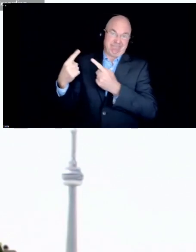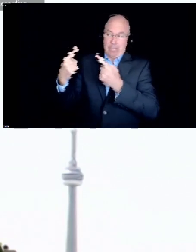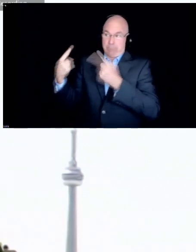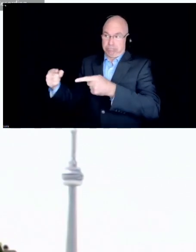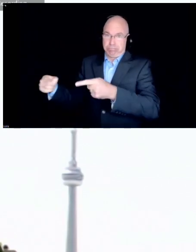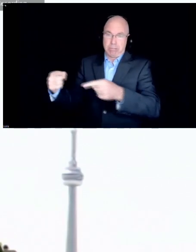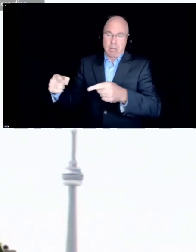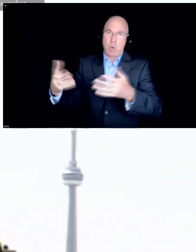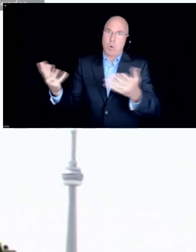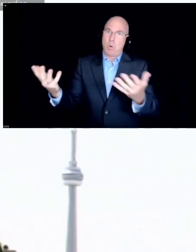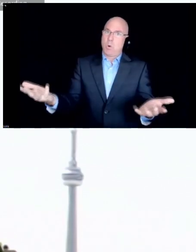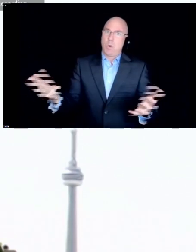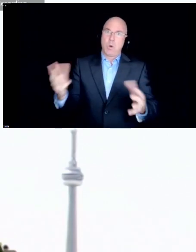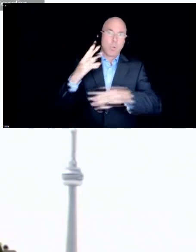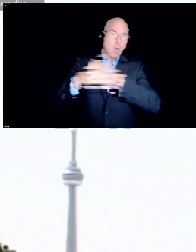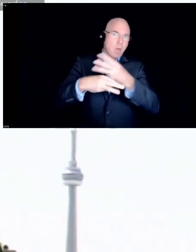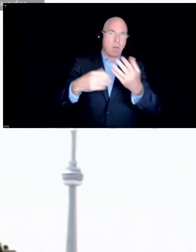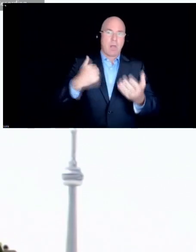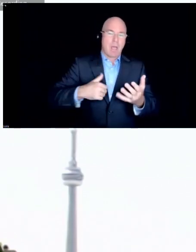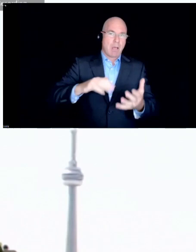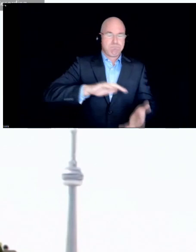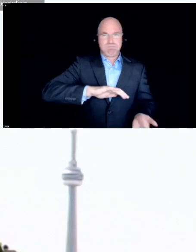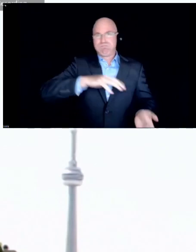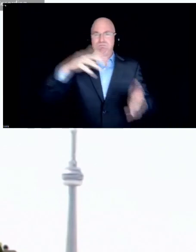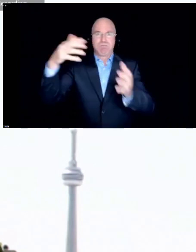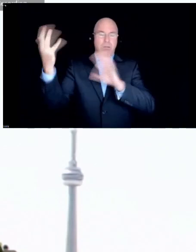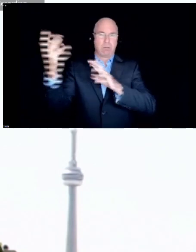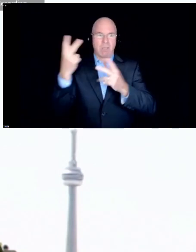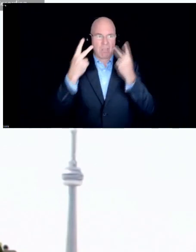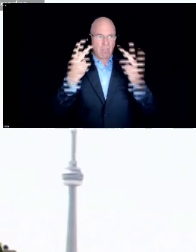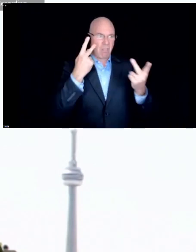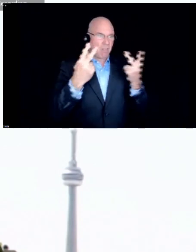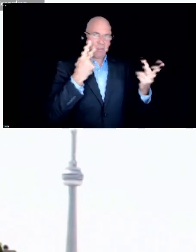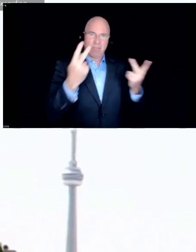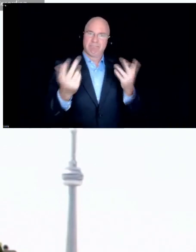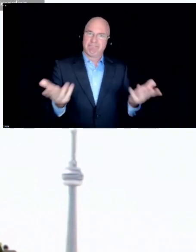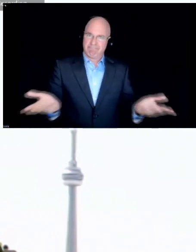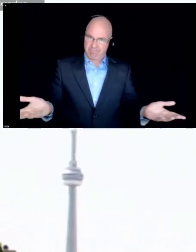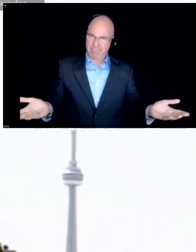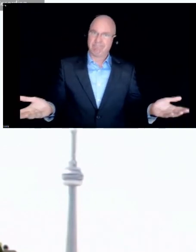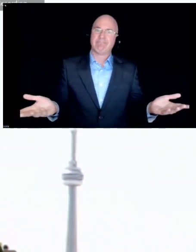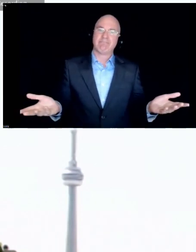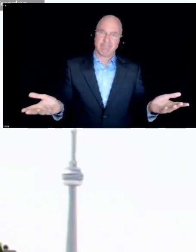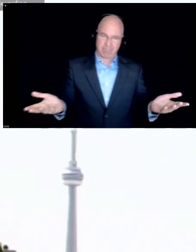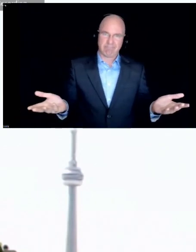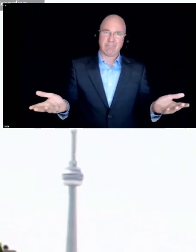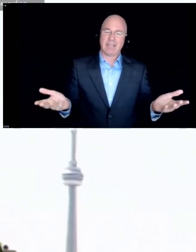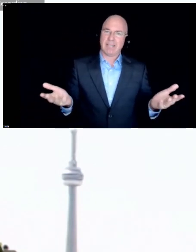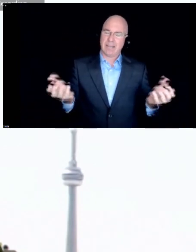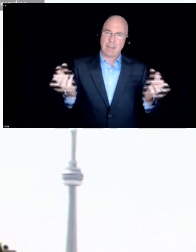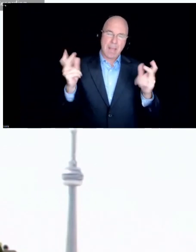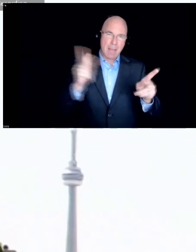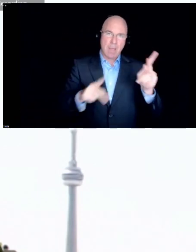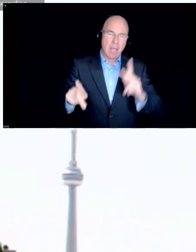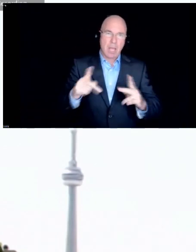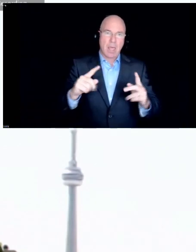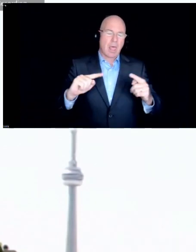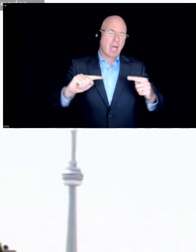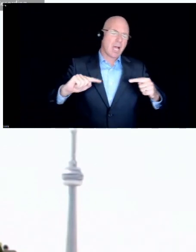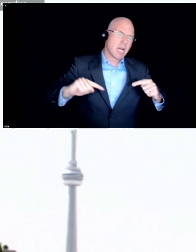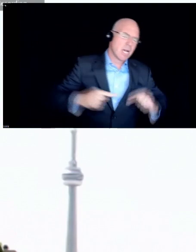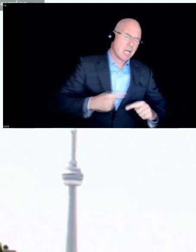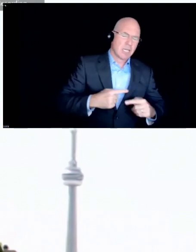shaken our country and the world. These events have imposed an enormous burden of pain, fear,